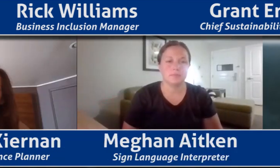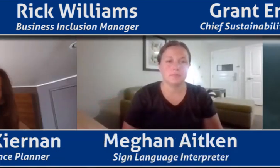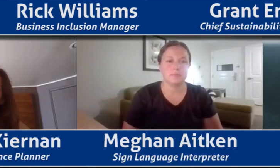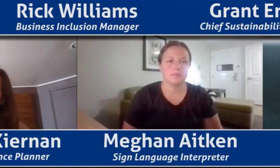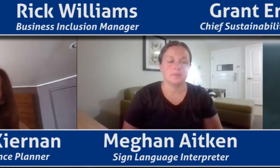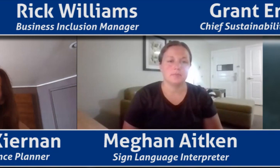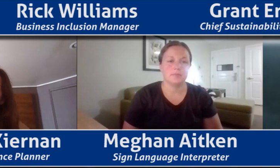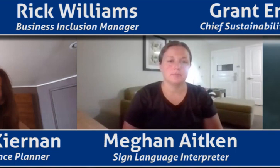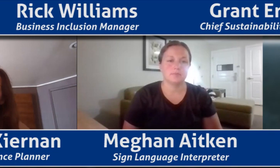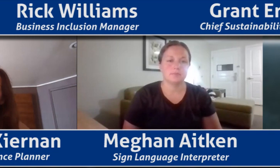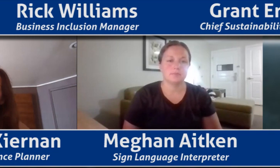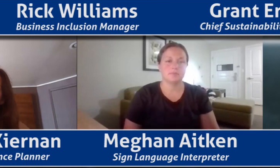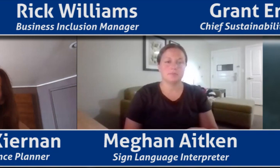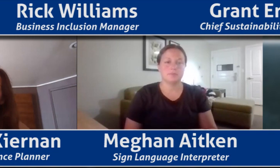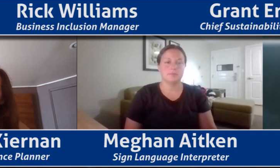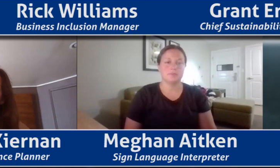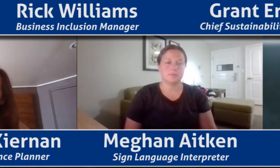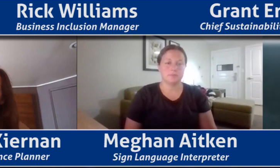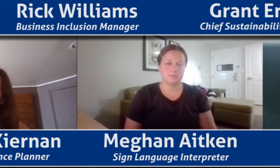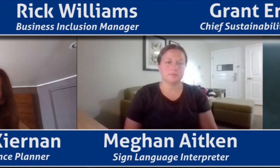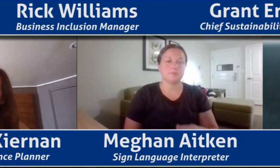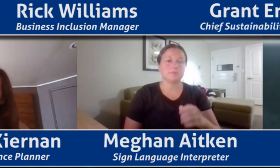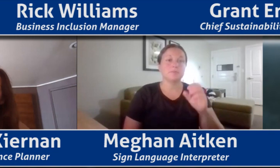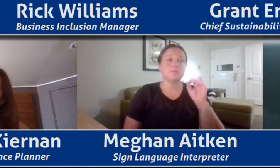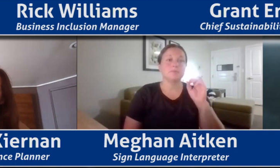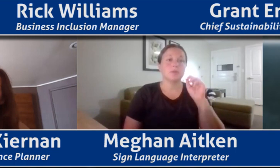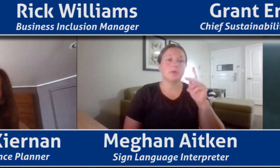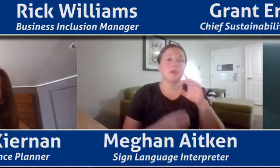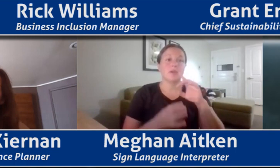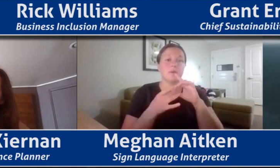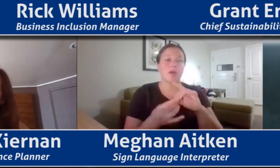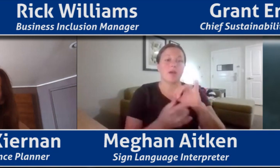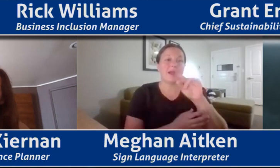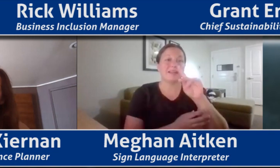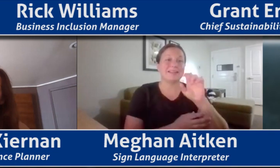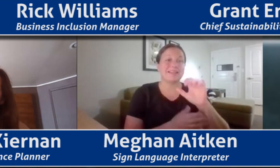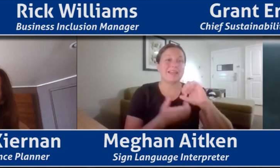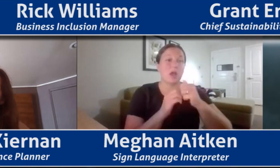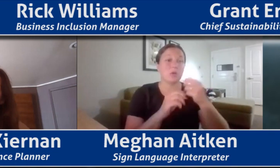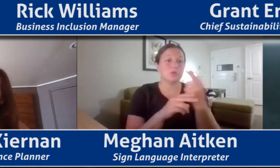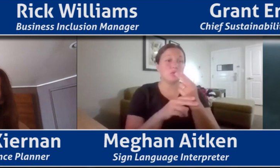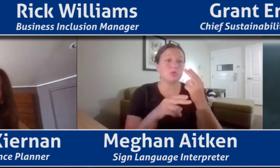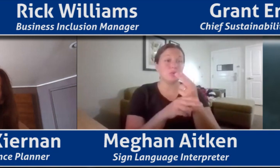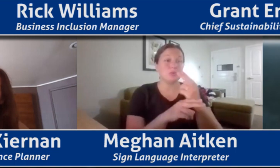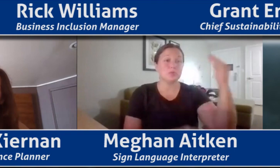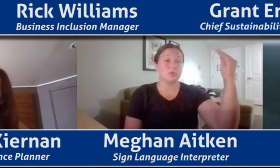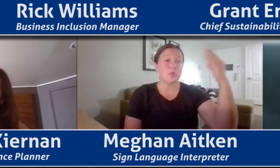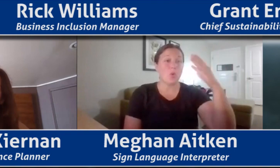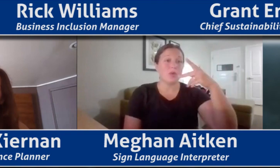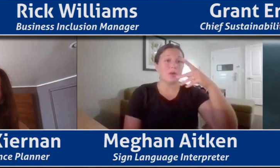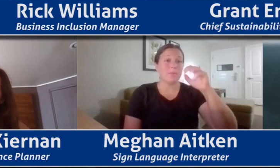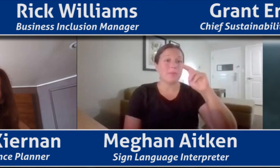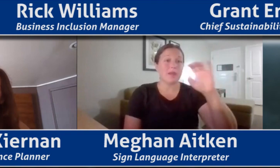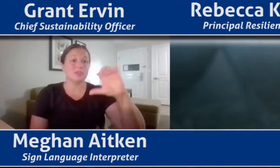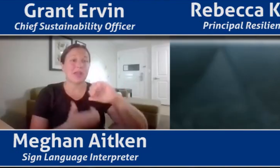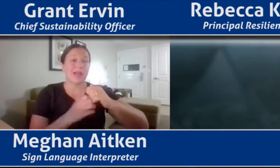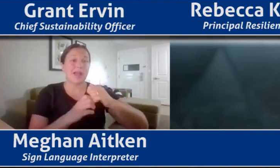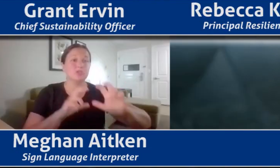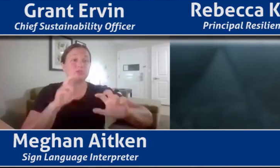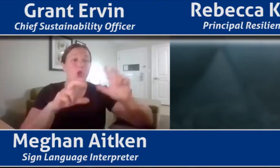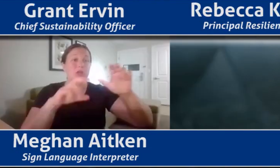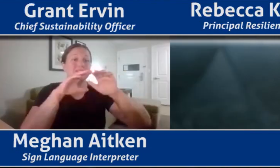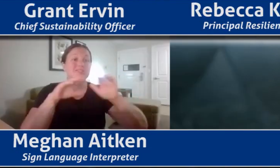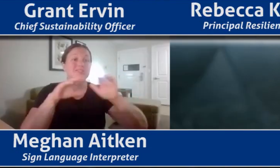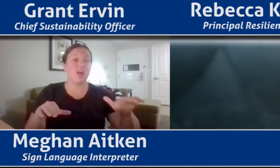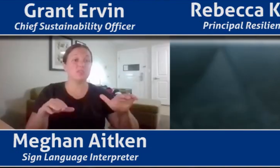and how they're dealing with solo panels and how they're stocking their shelves, you know, the LED lighting